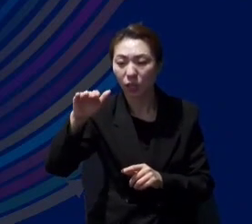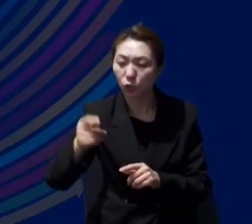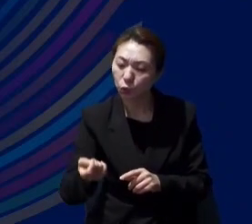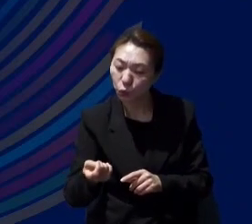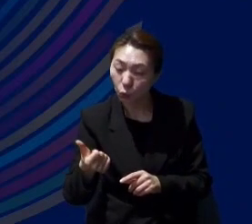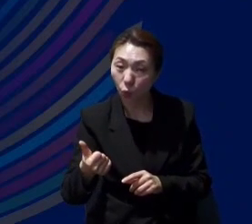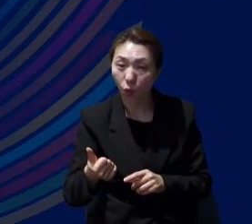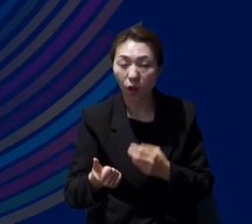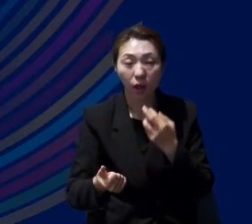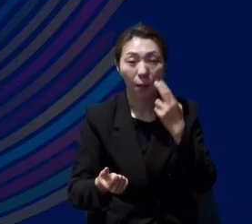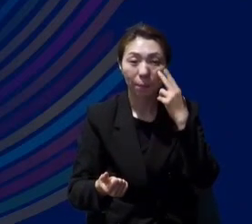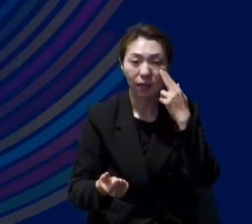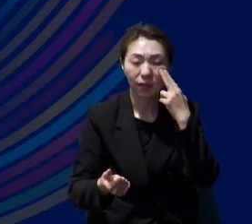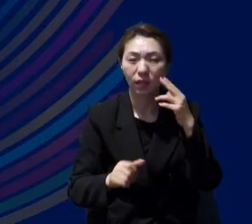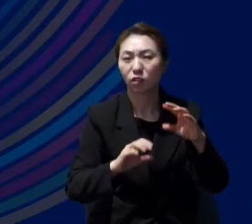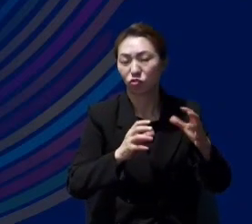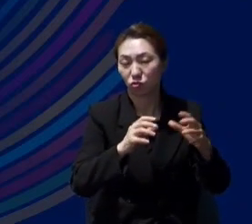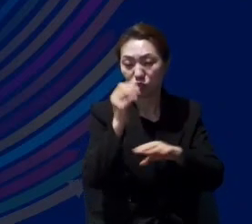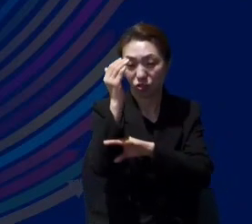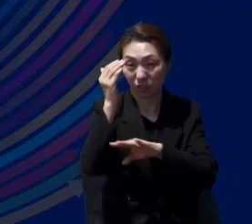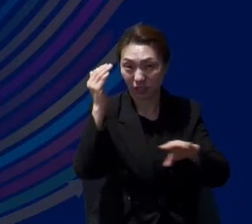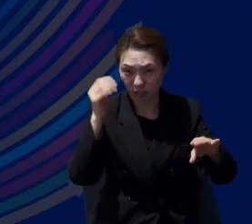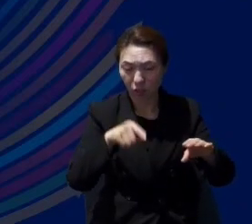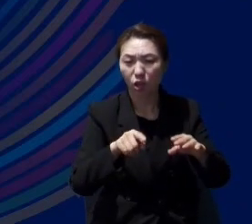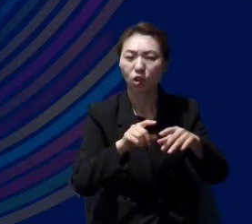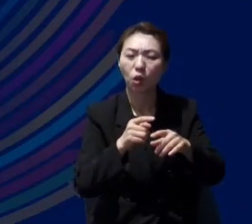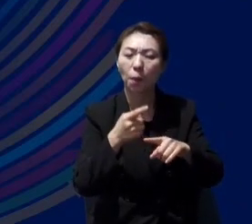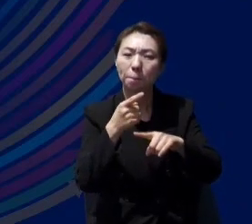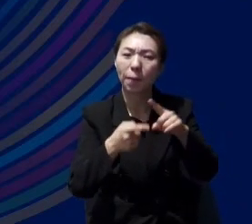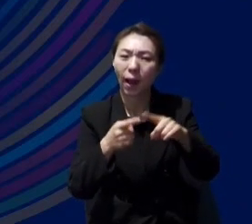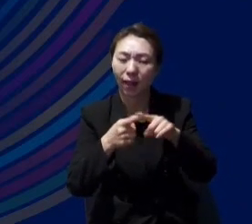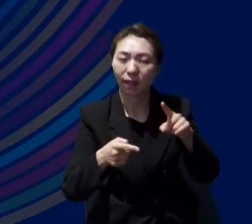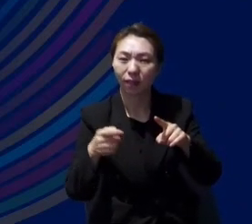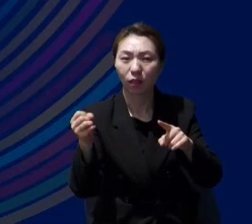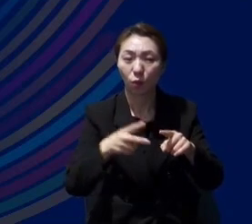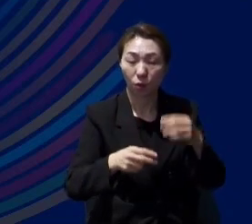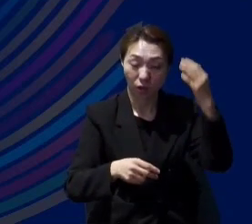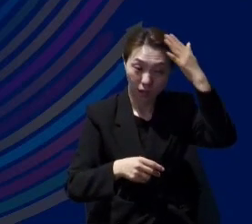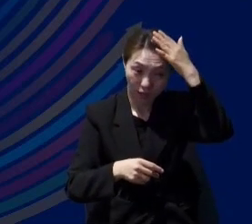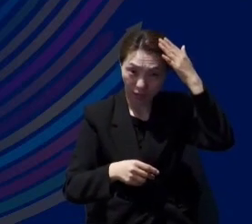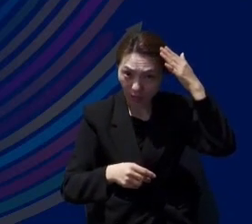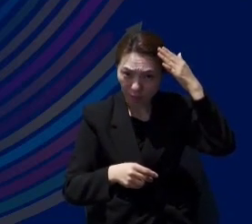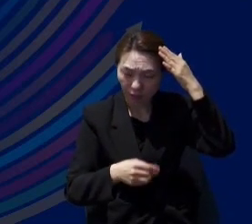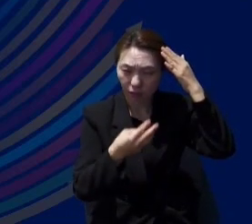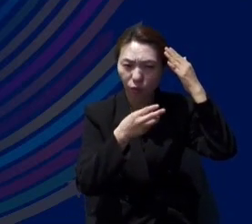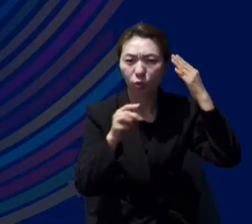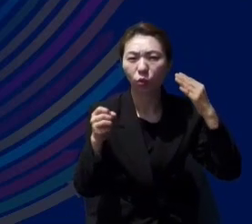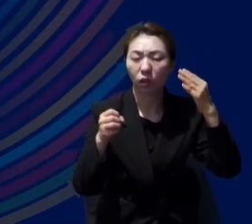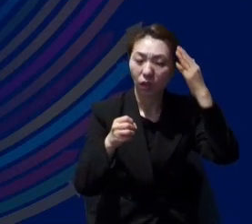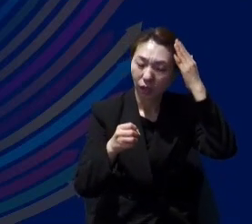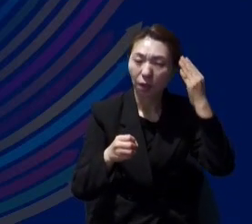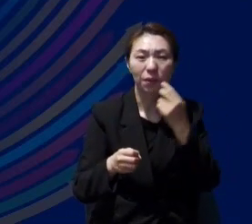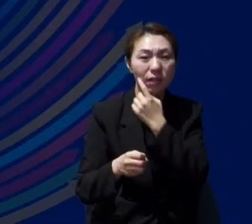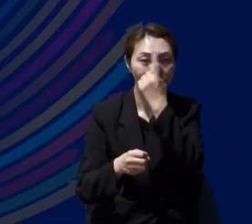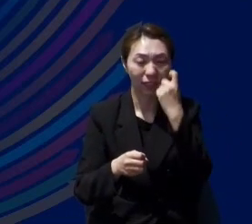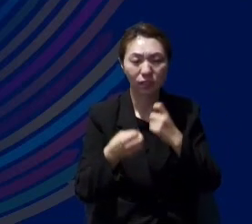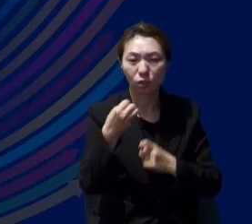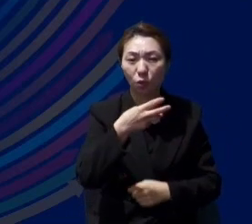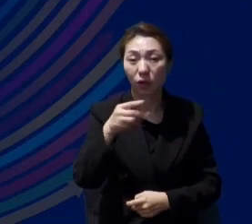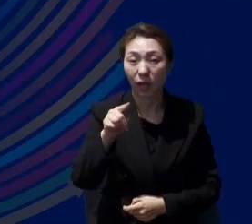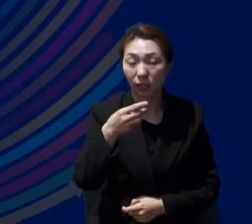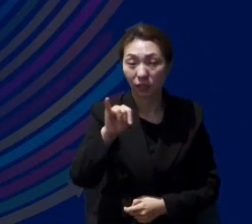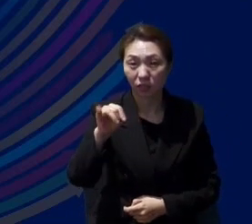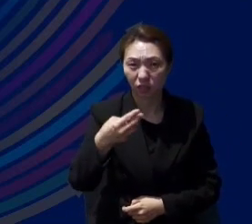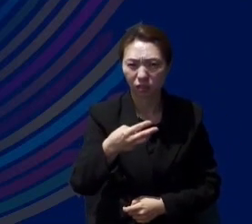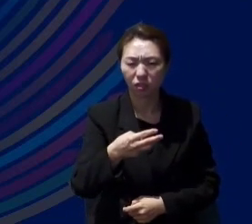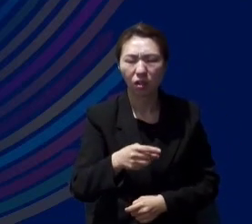look across different causes that there's frequently a similar ordering. Sometimes the Black population and the American Indian